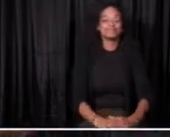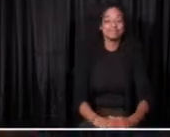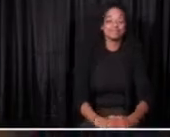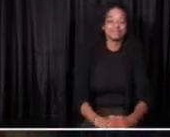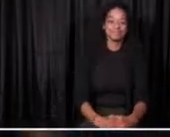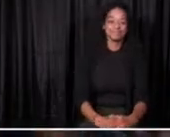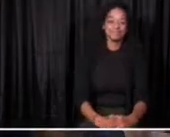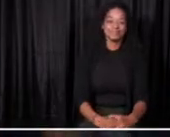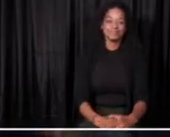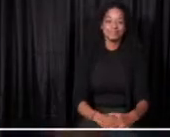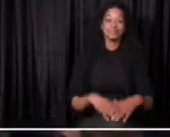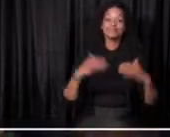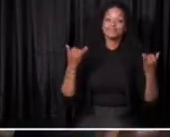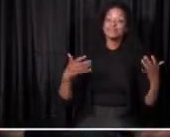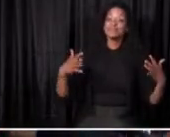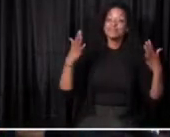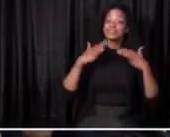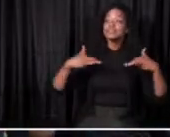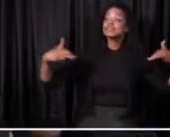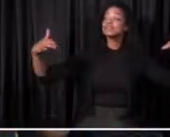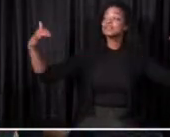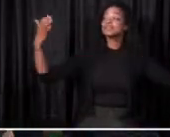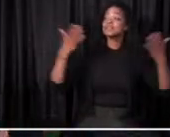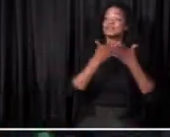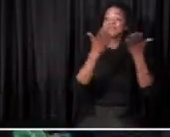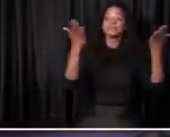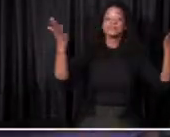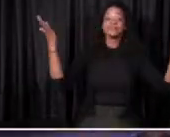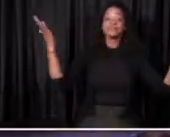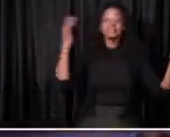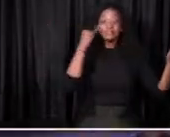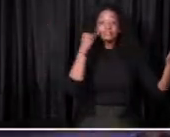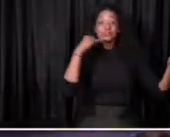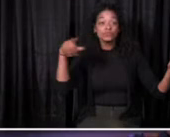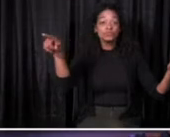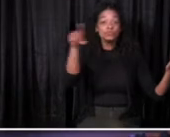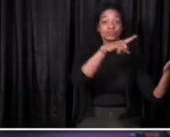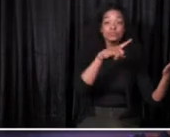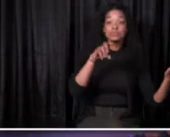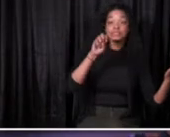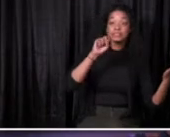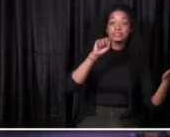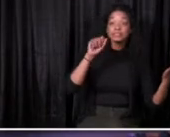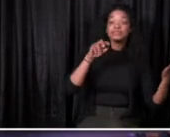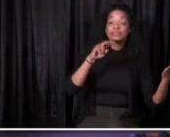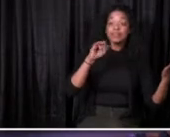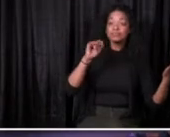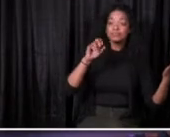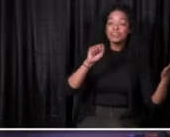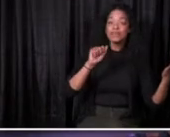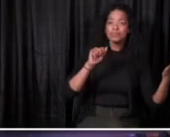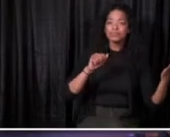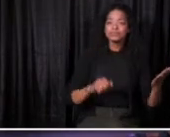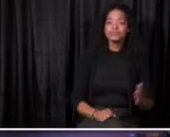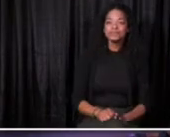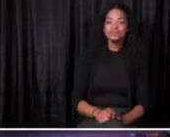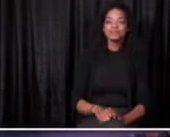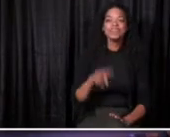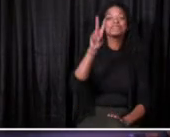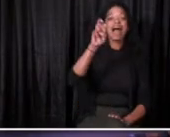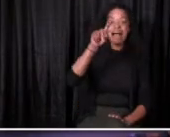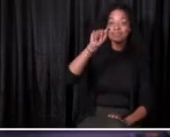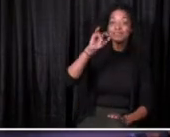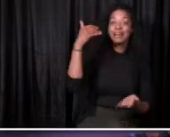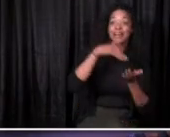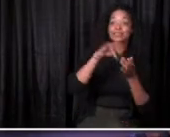Will everyone in the audience who is a veteran please stand so that we can